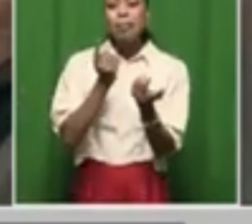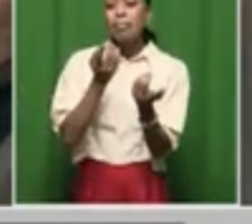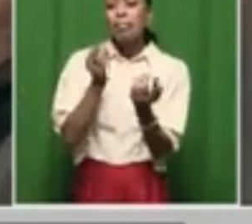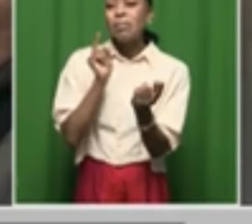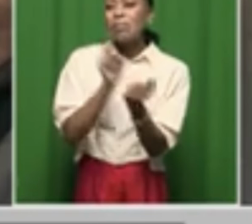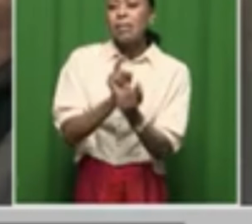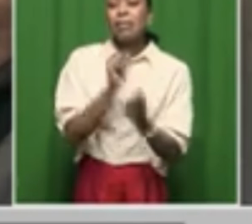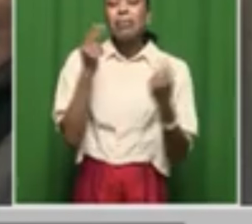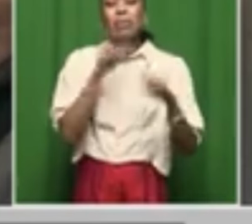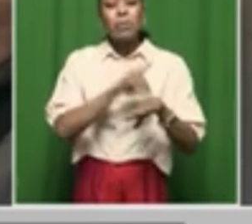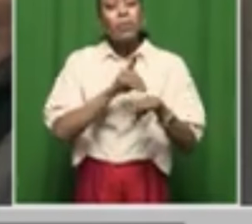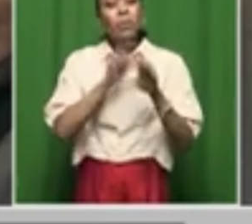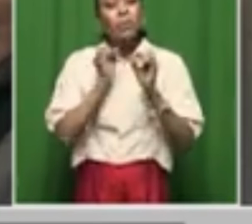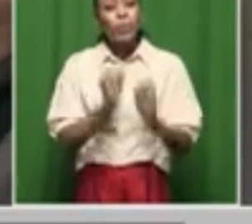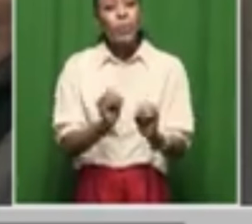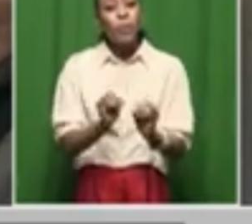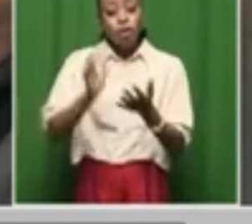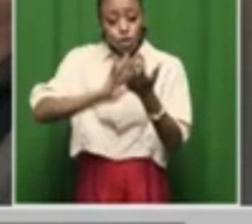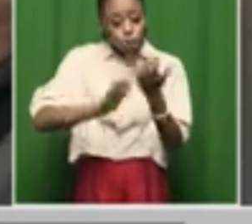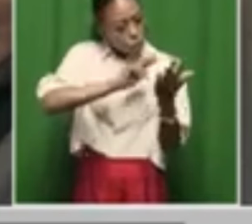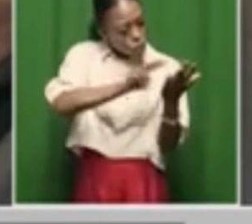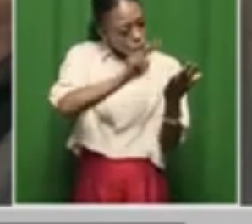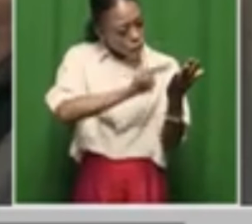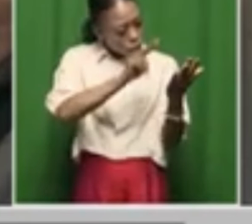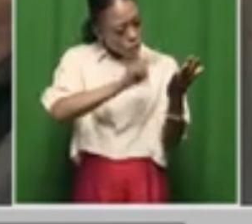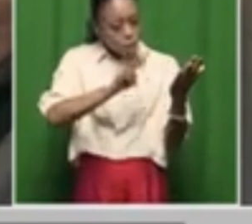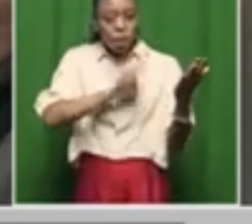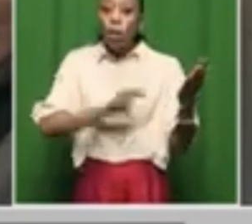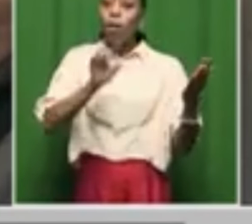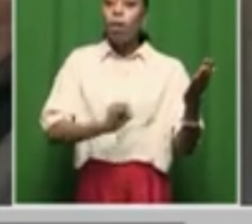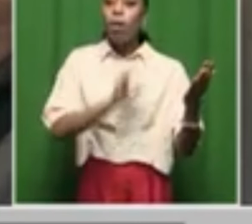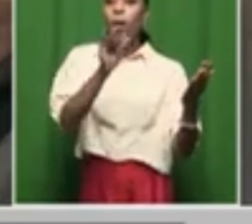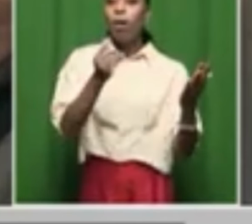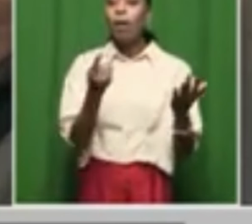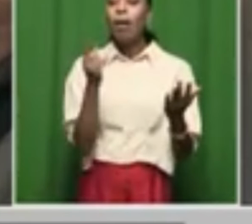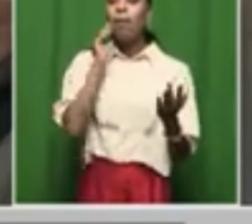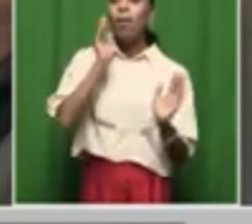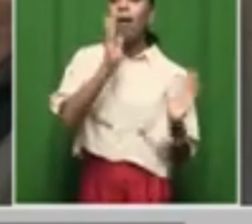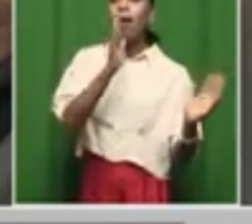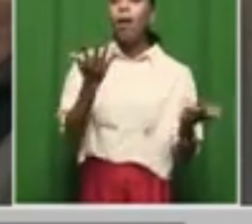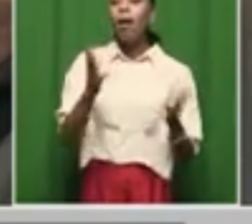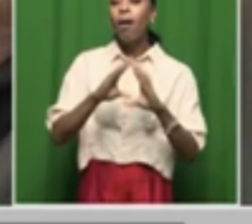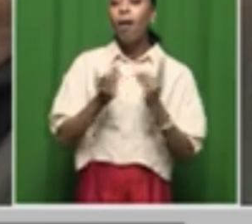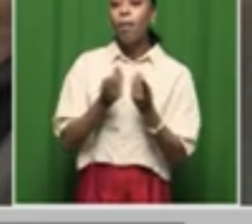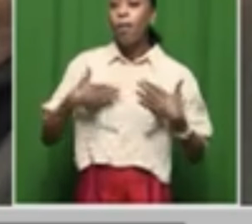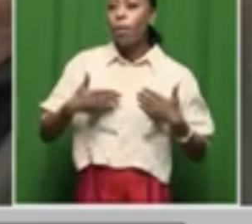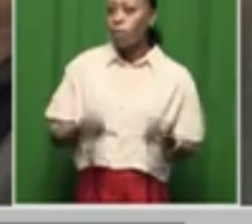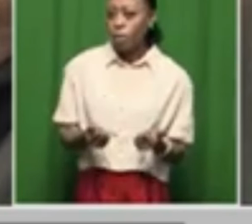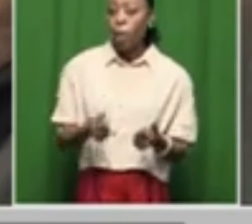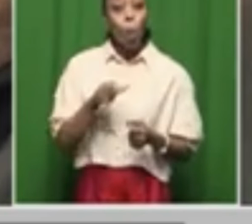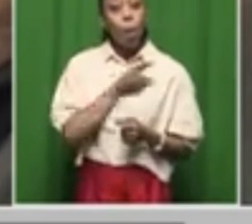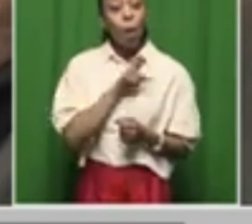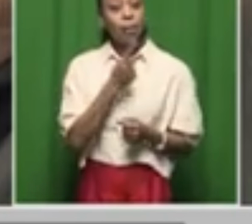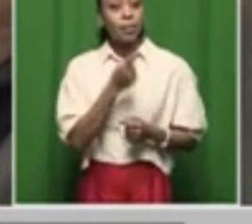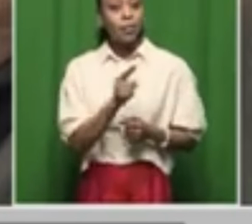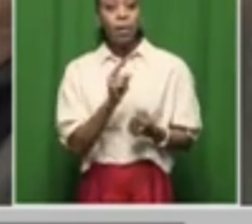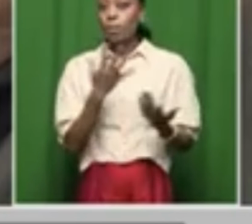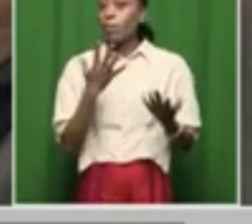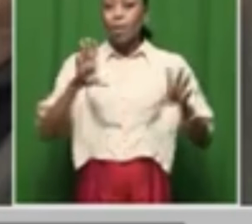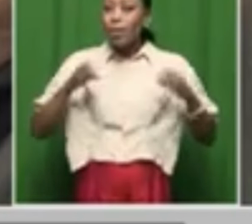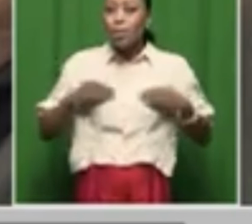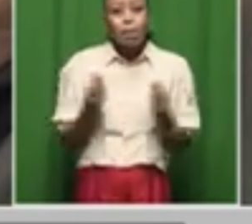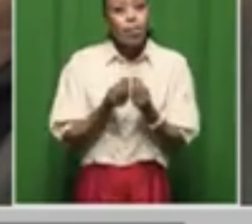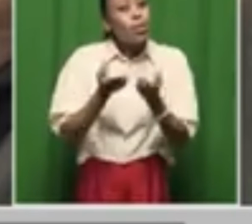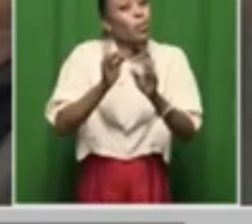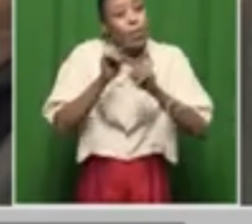These are the stories that I am reading right now of South Africans when they encounter the healthcare system, that it's not acceptable,